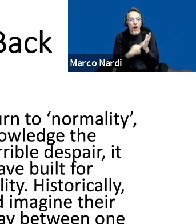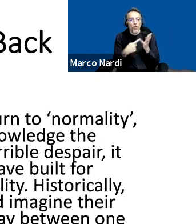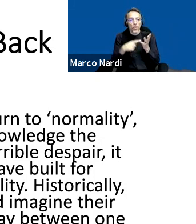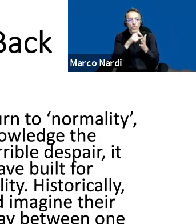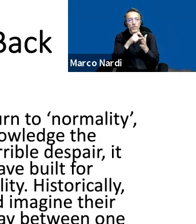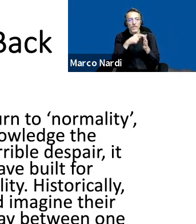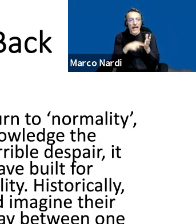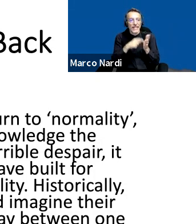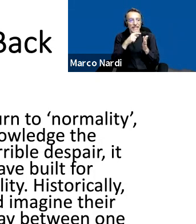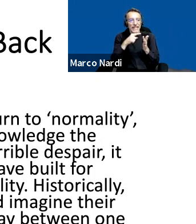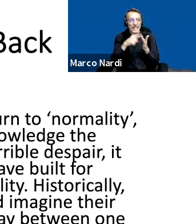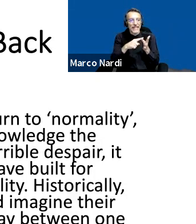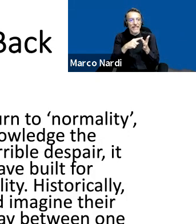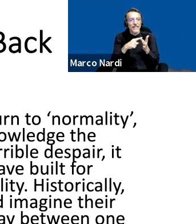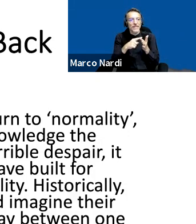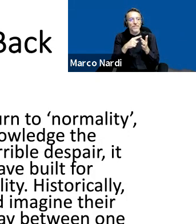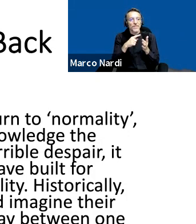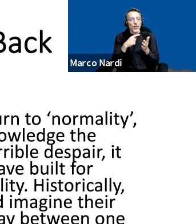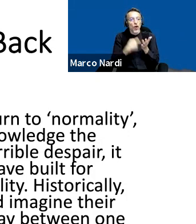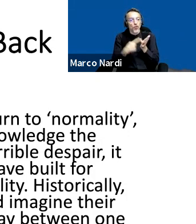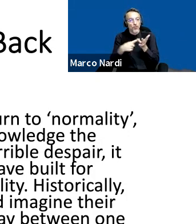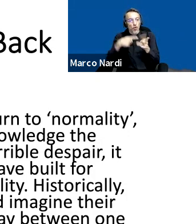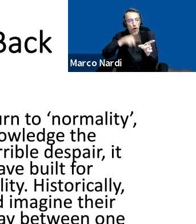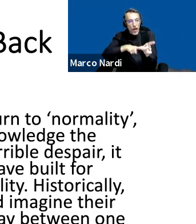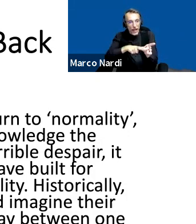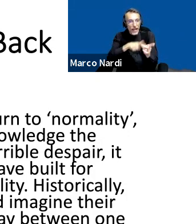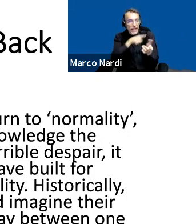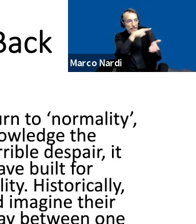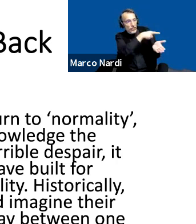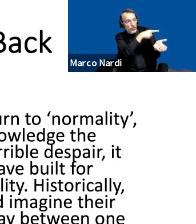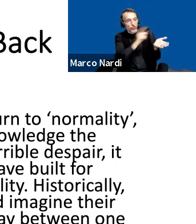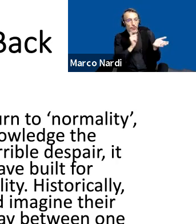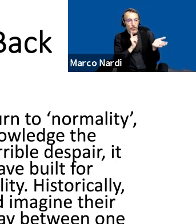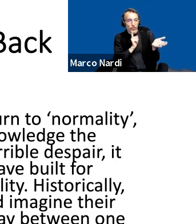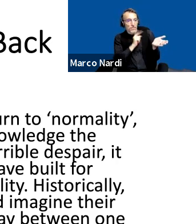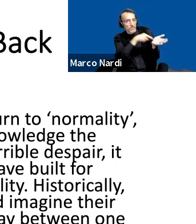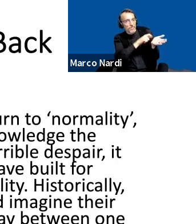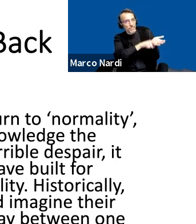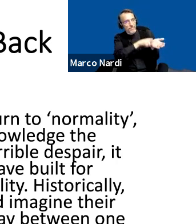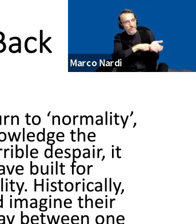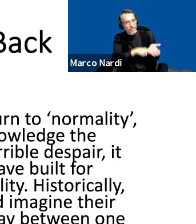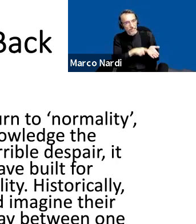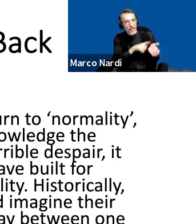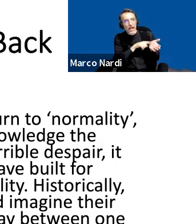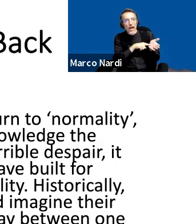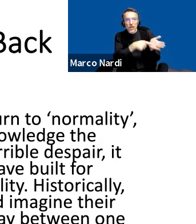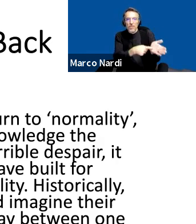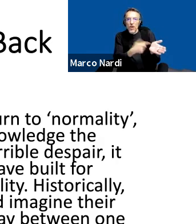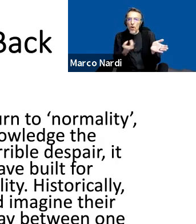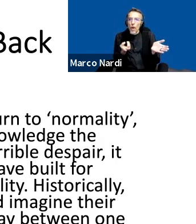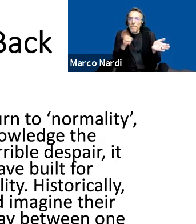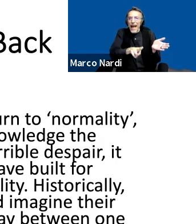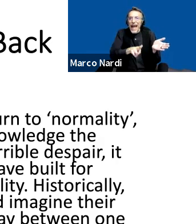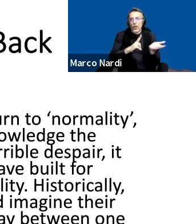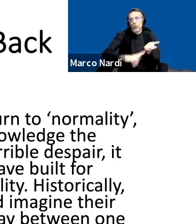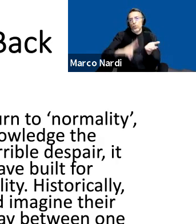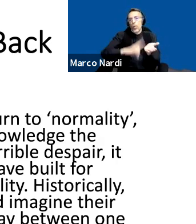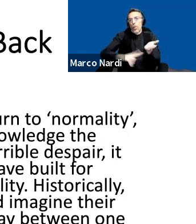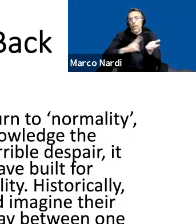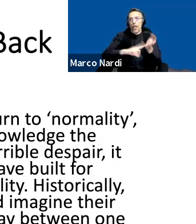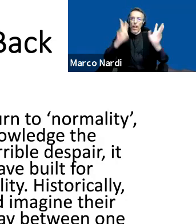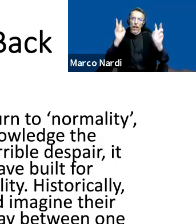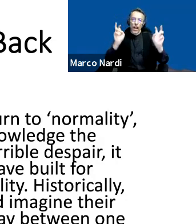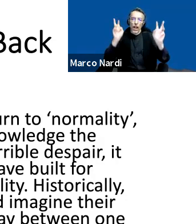who writes much better than myself, where she talks and reflects on this issue of returning to normality. And she